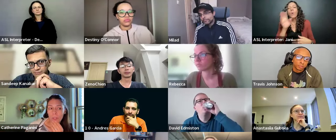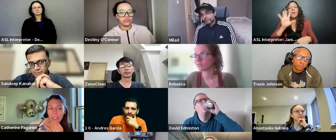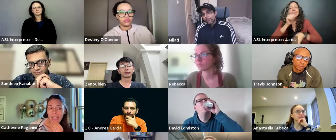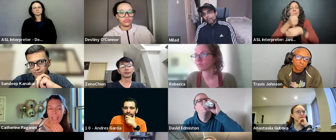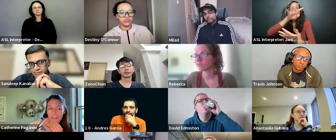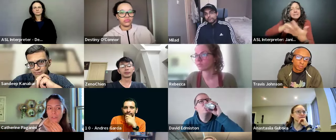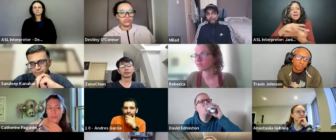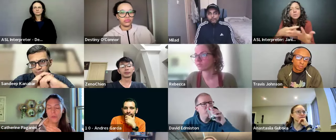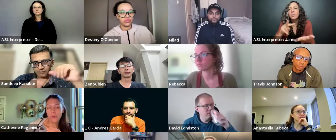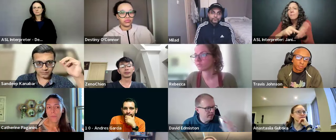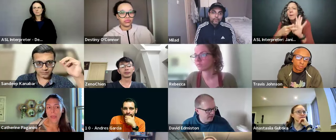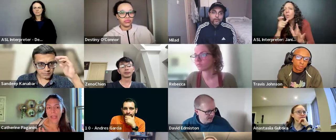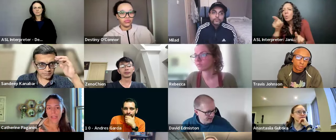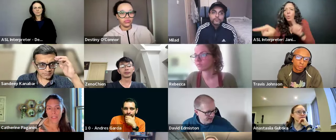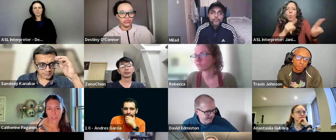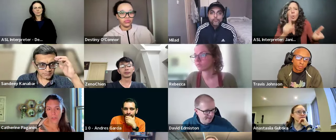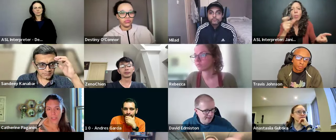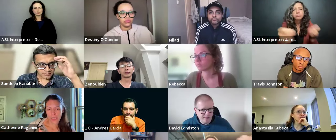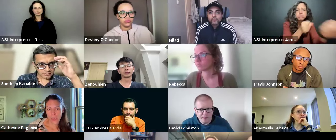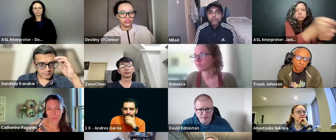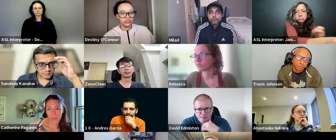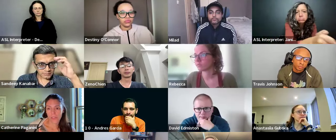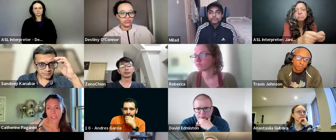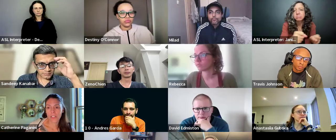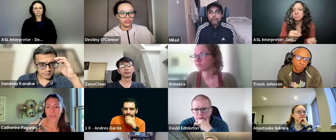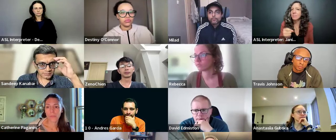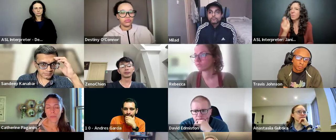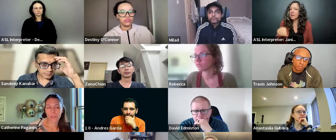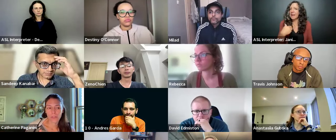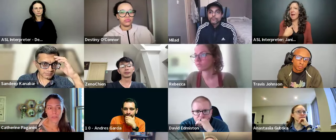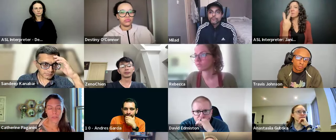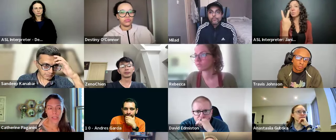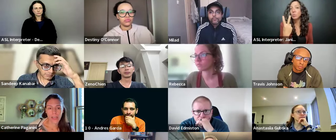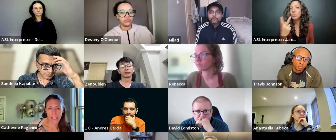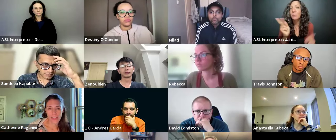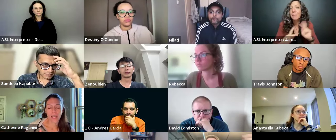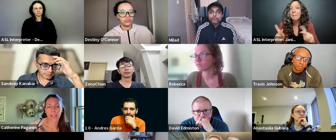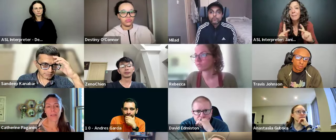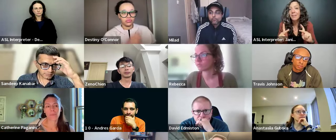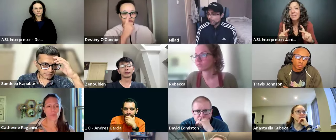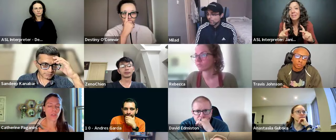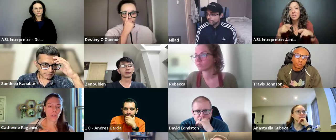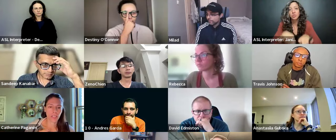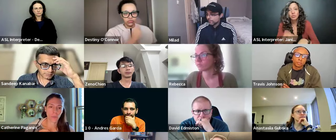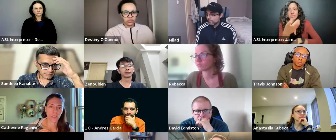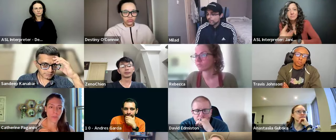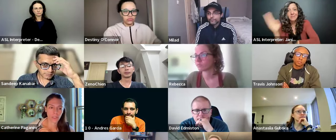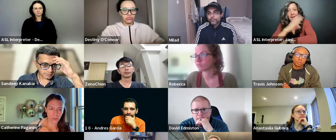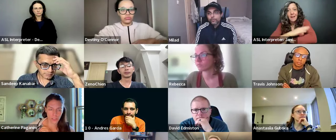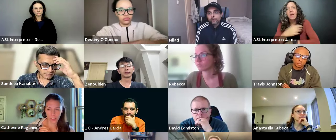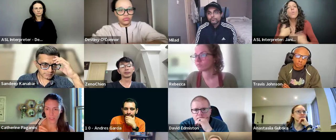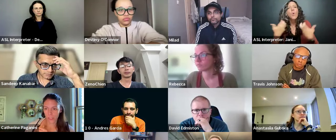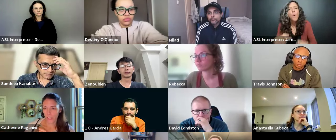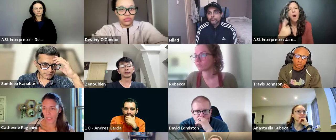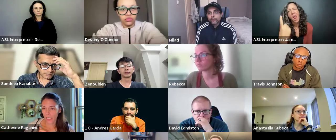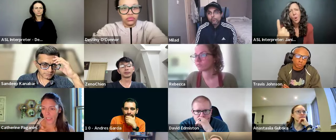And we will have to man it during that time. So we'll need two people at any time, because we don't want anyone to be